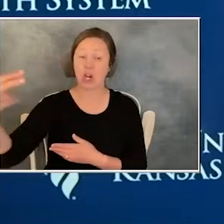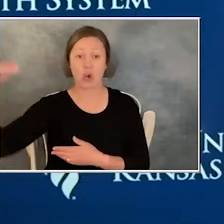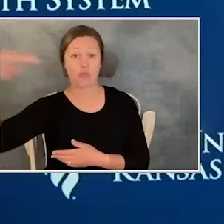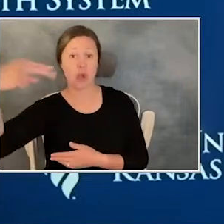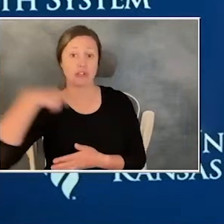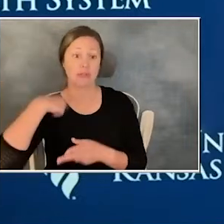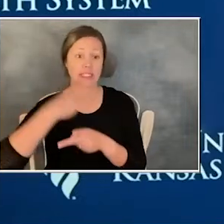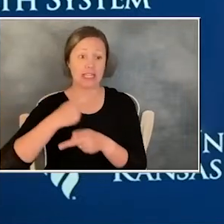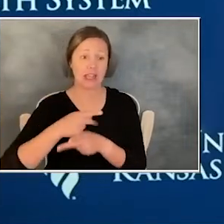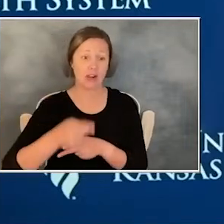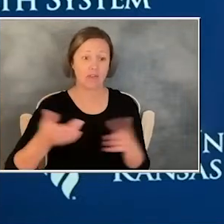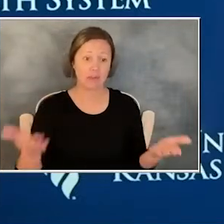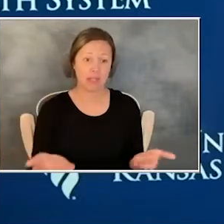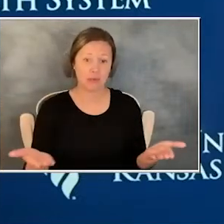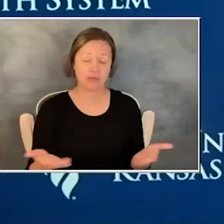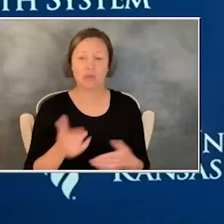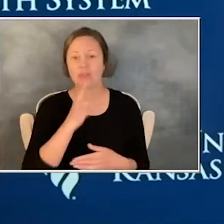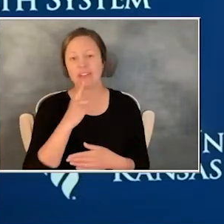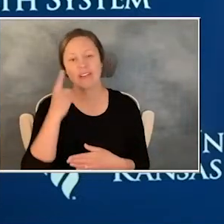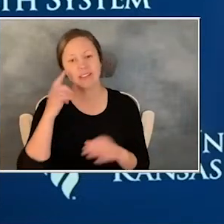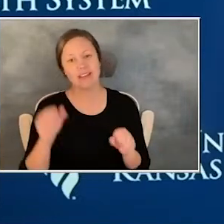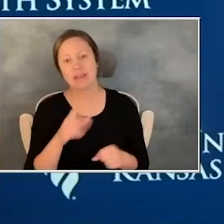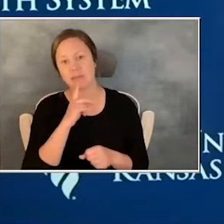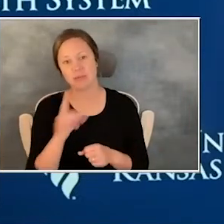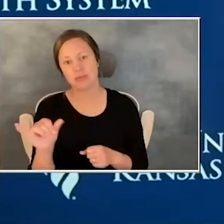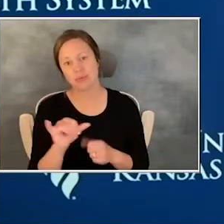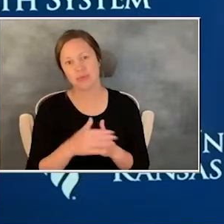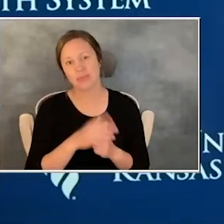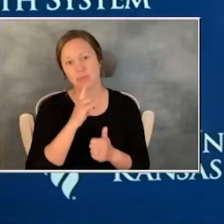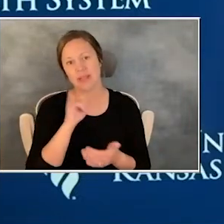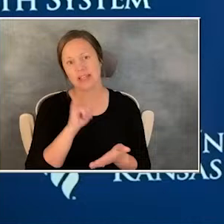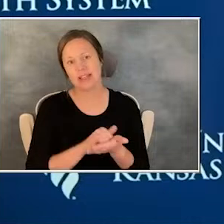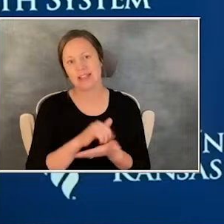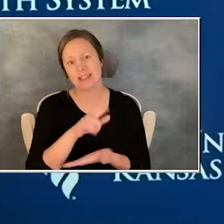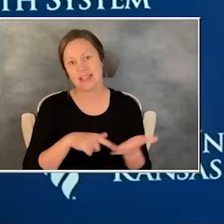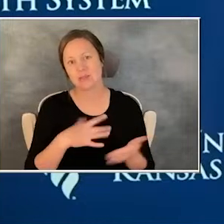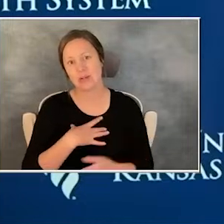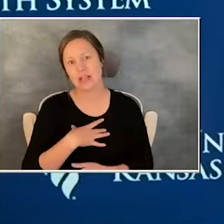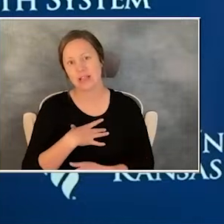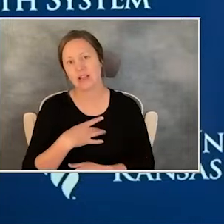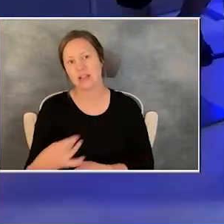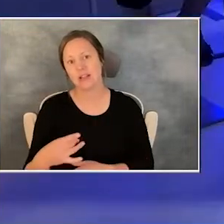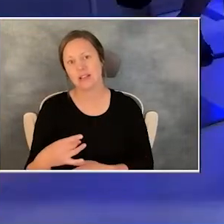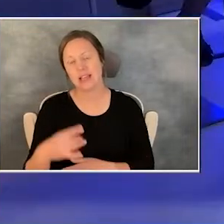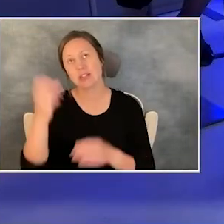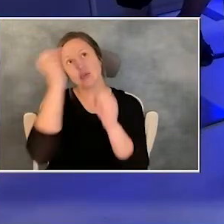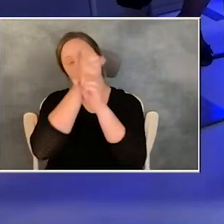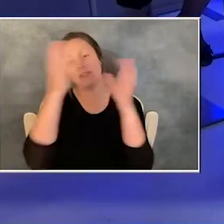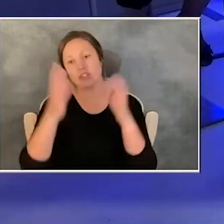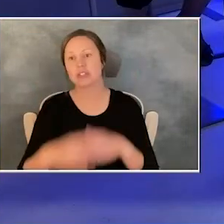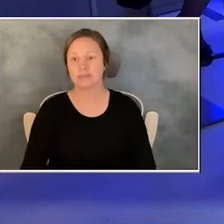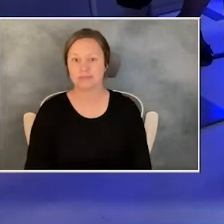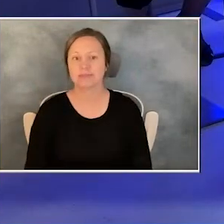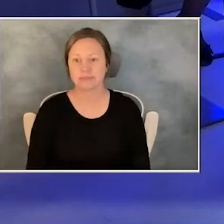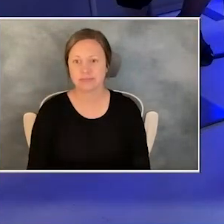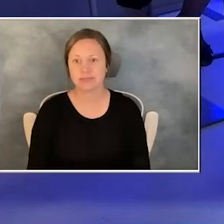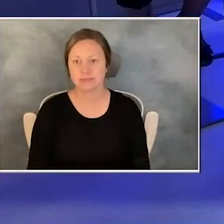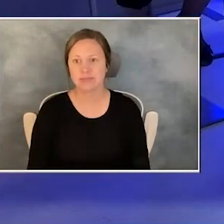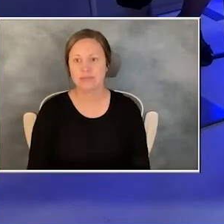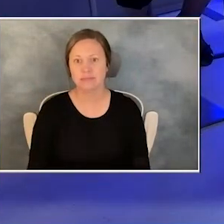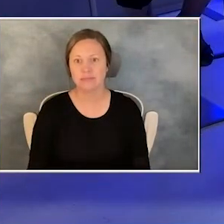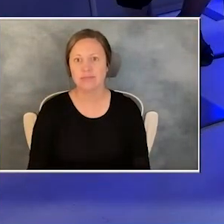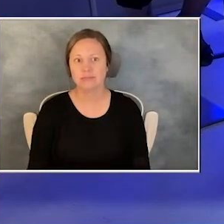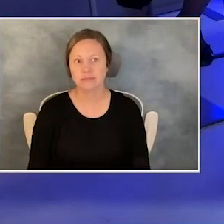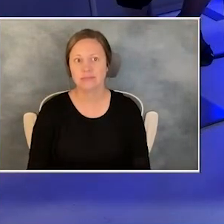that can be true too. And that's what I like to envision. Yeah. Lisa